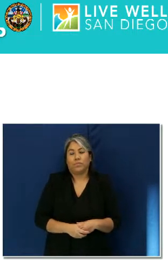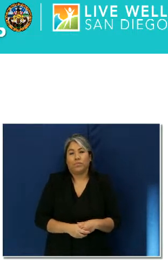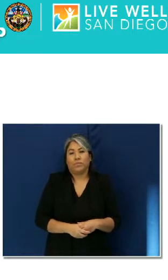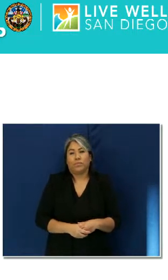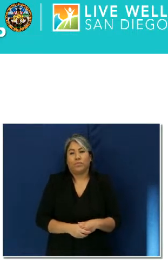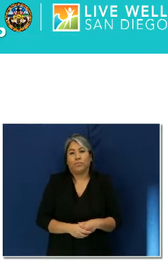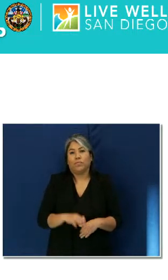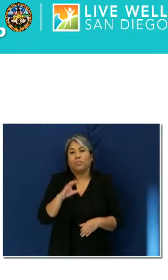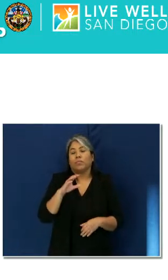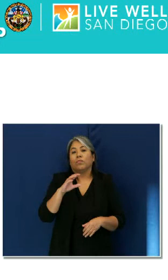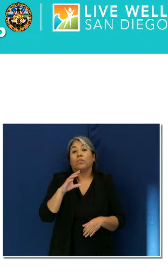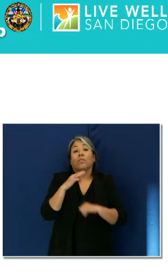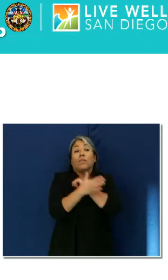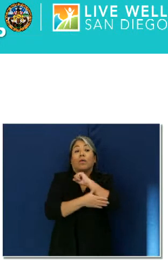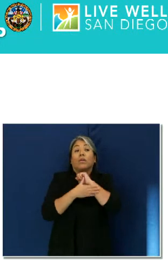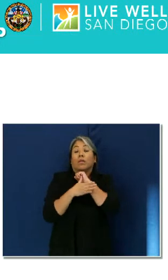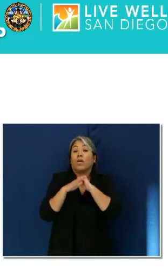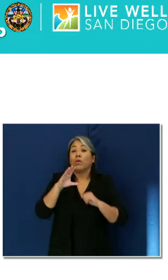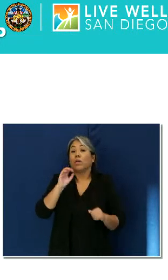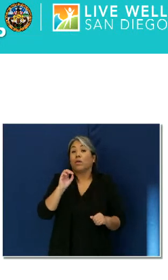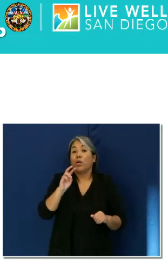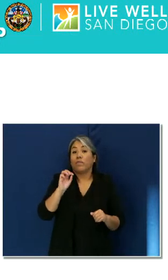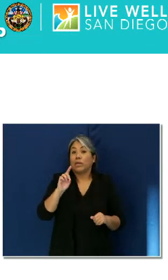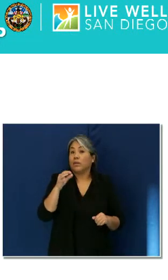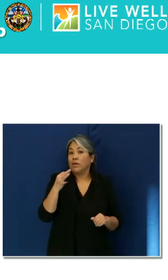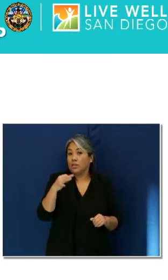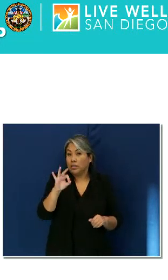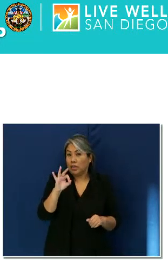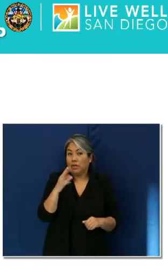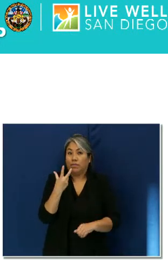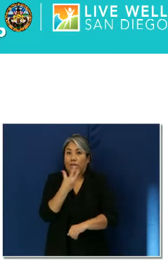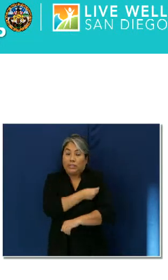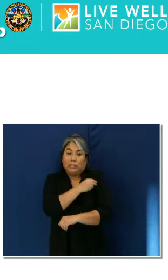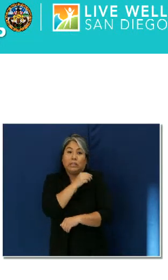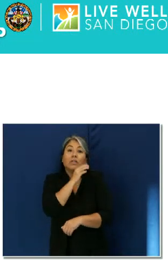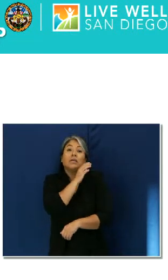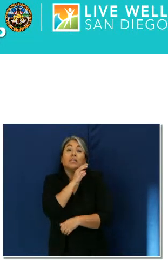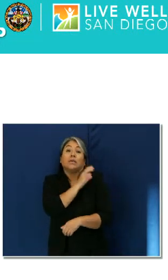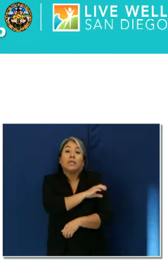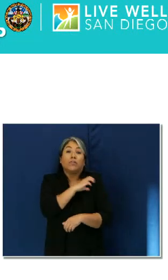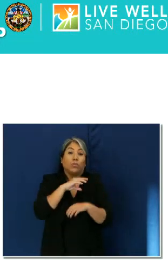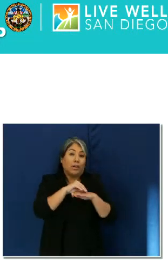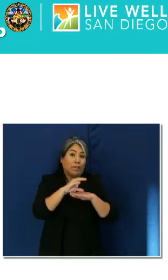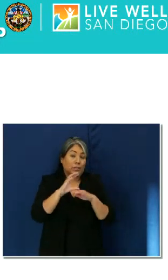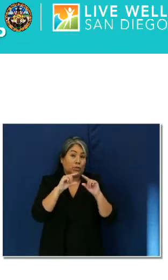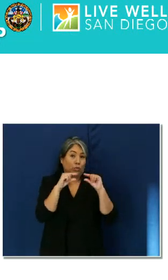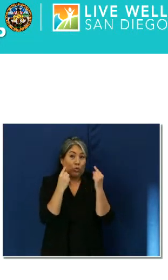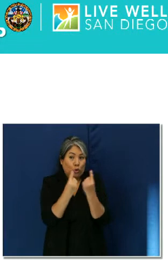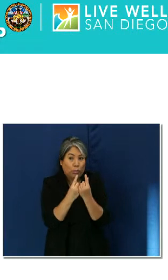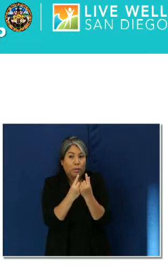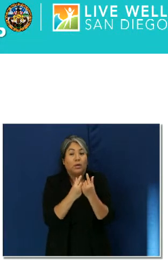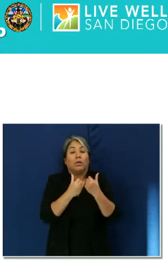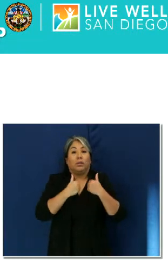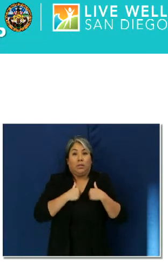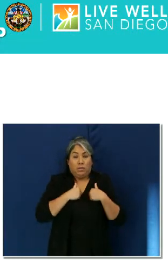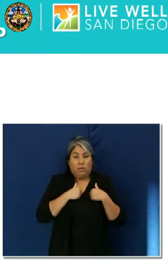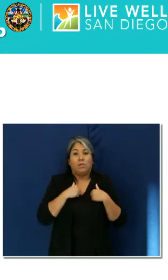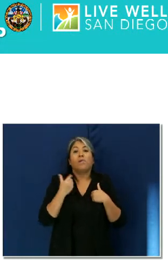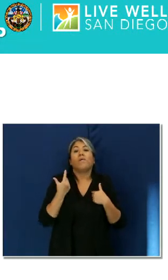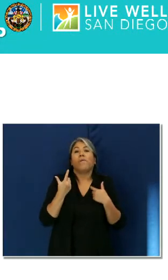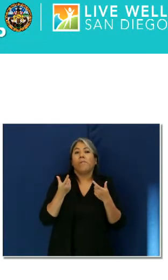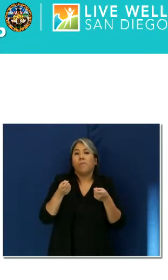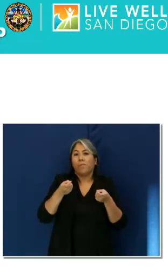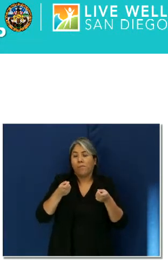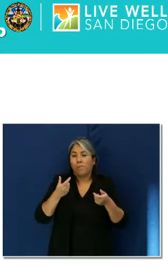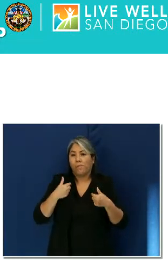The county COVID-19 Vaccine Clinical Advisory Group is tri-chaired by myself, as well as